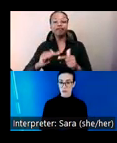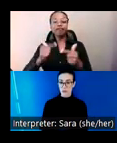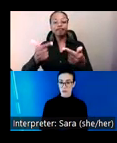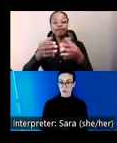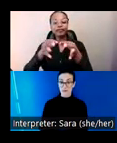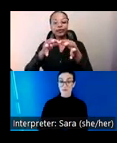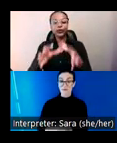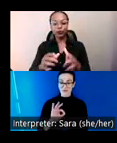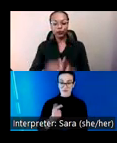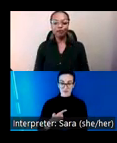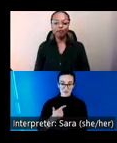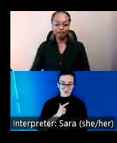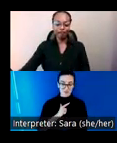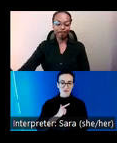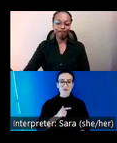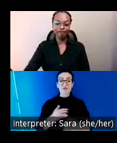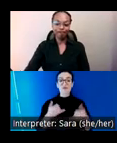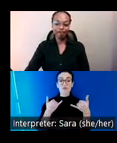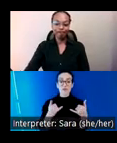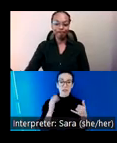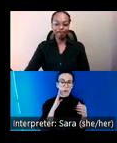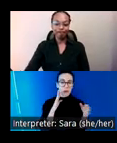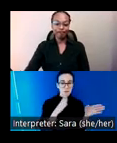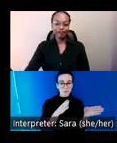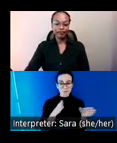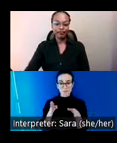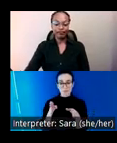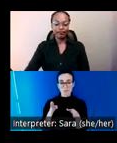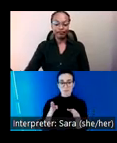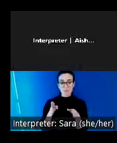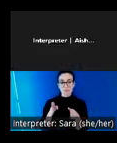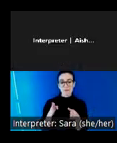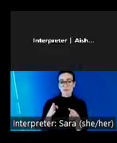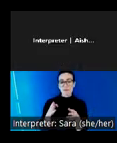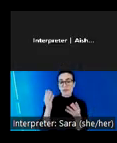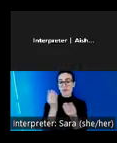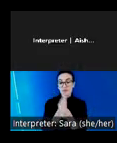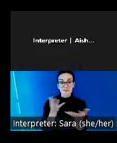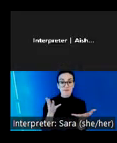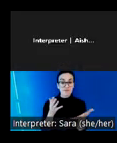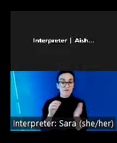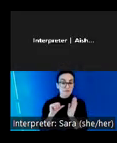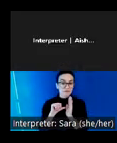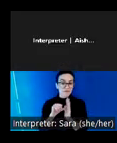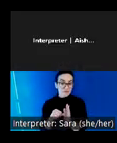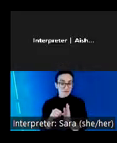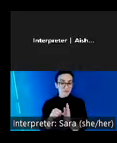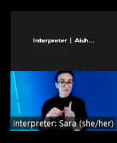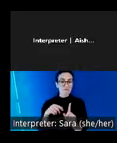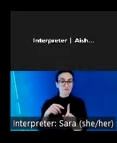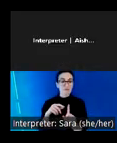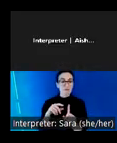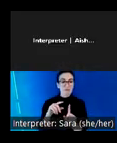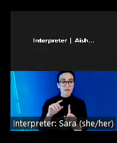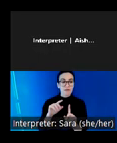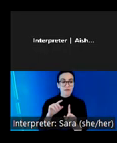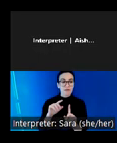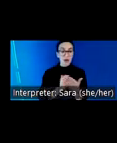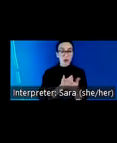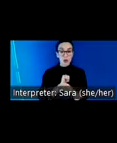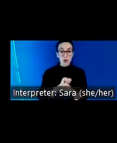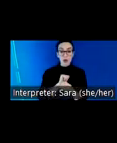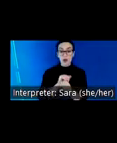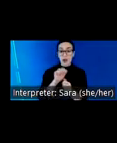I'm going to shift a little bit now and tell you a highlight of our work to address systemic racial